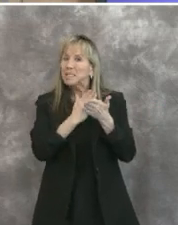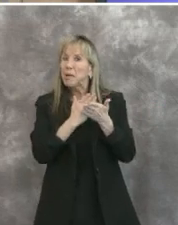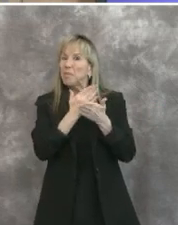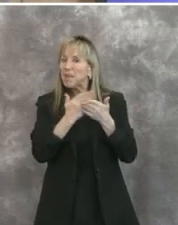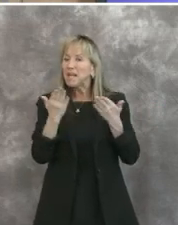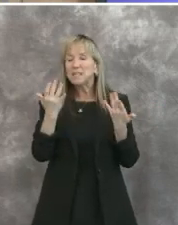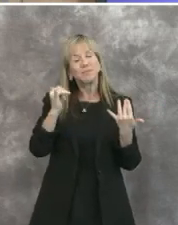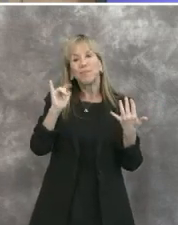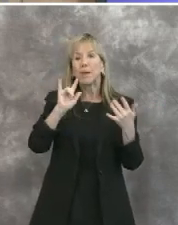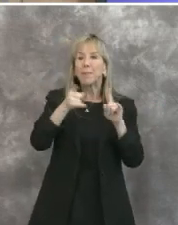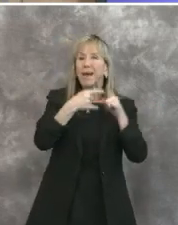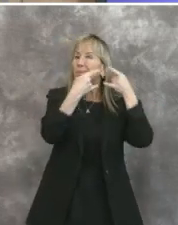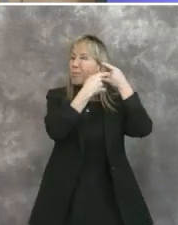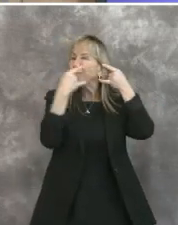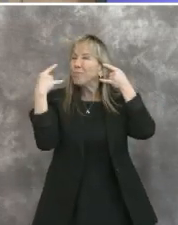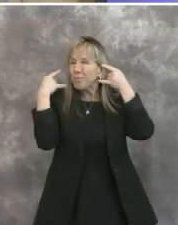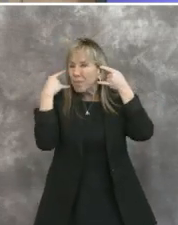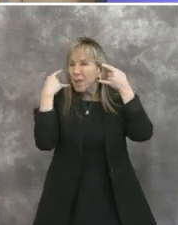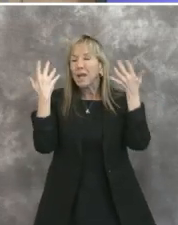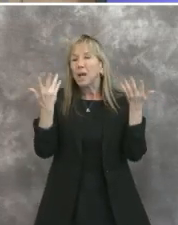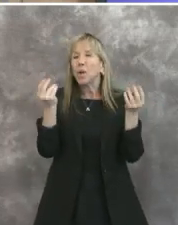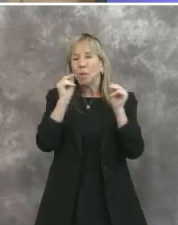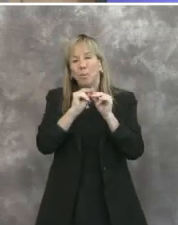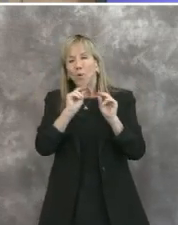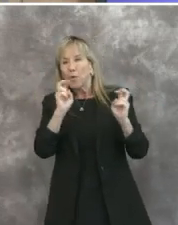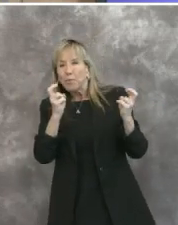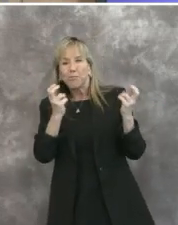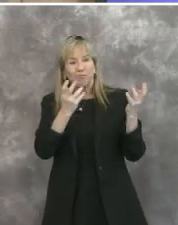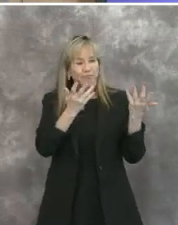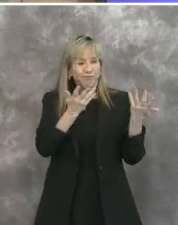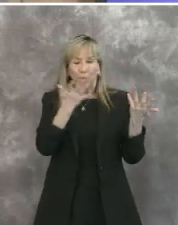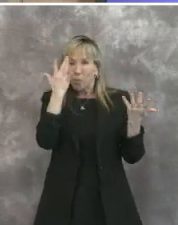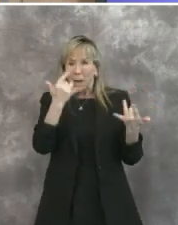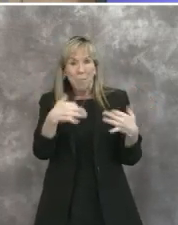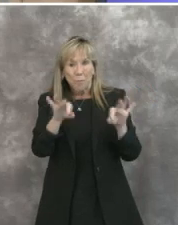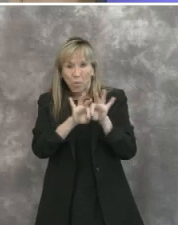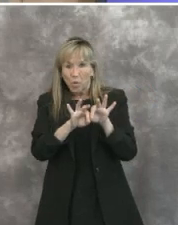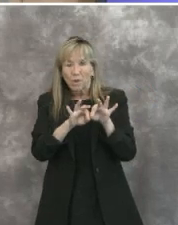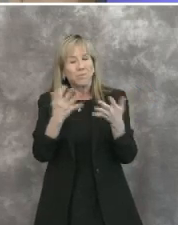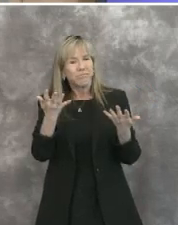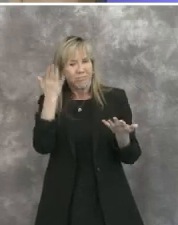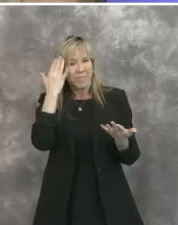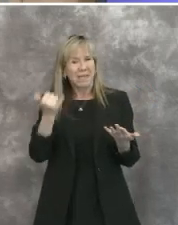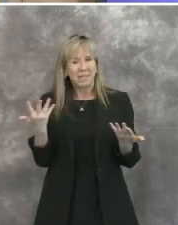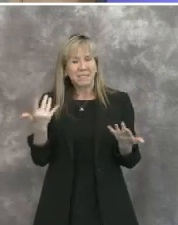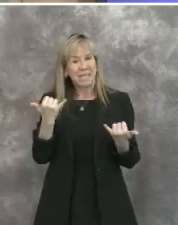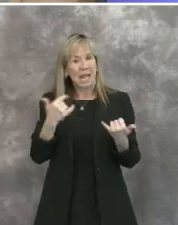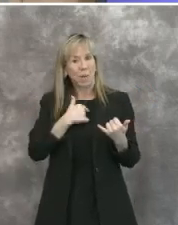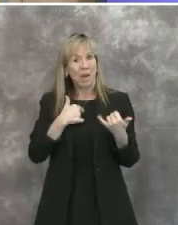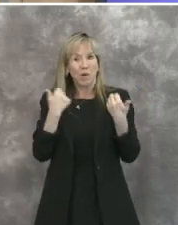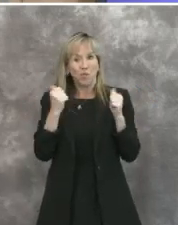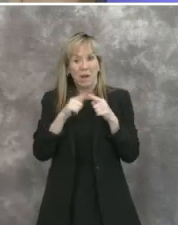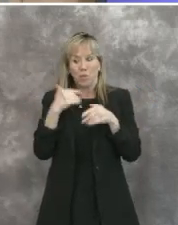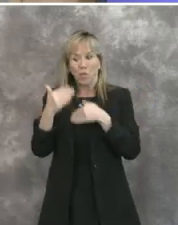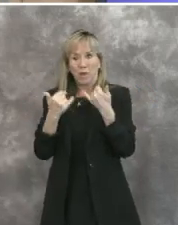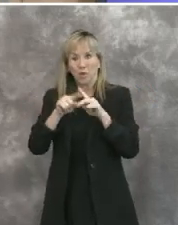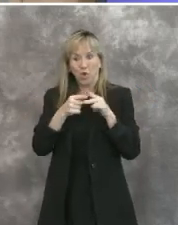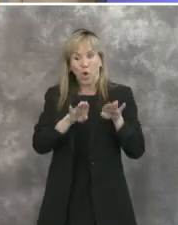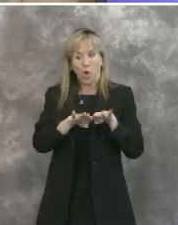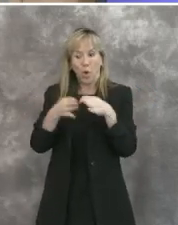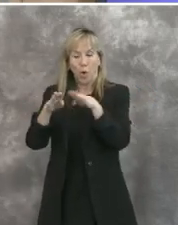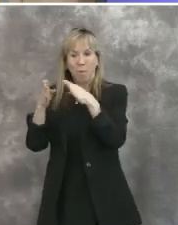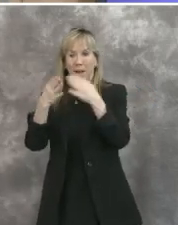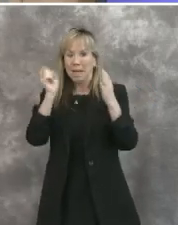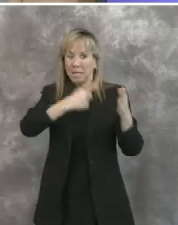around face coverings, as Supervisor Cox talked about, it's why these things are so important, because we are moving forward now, and that is a good